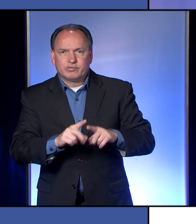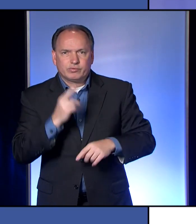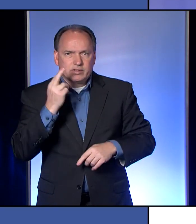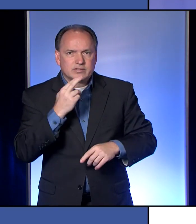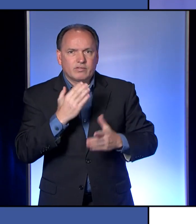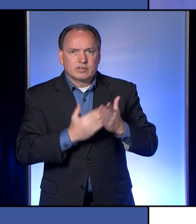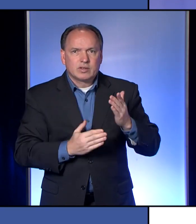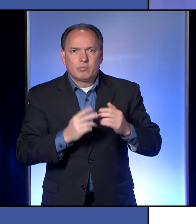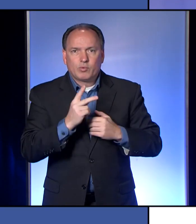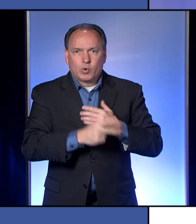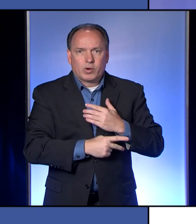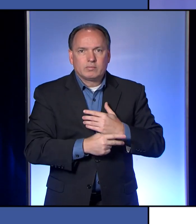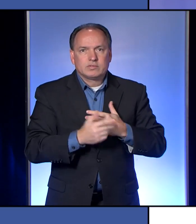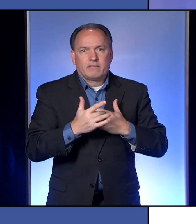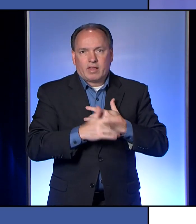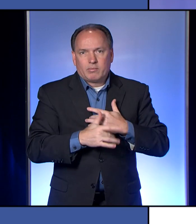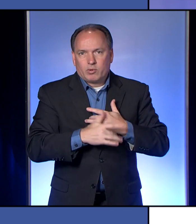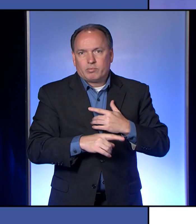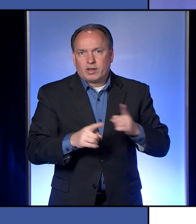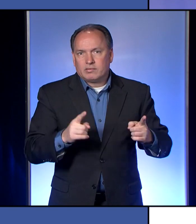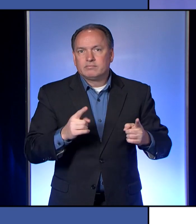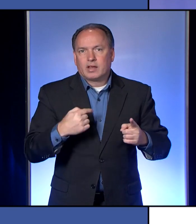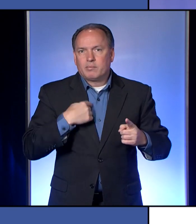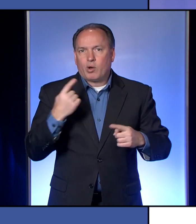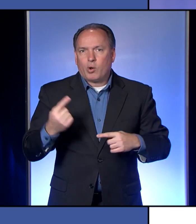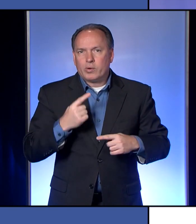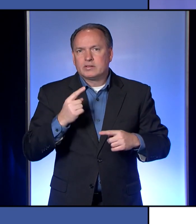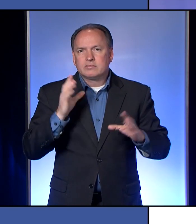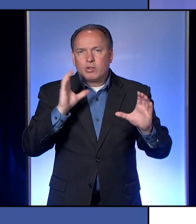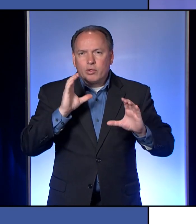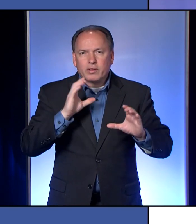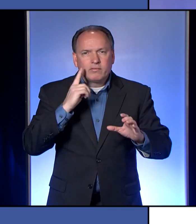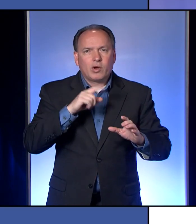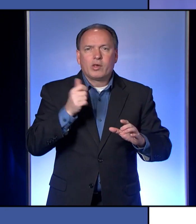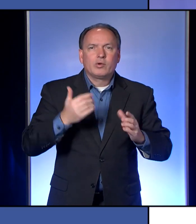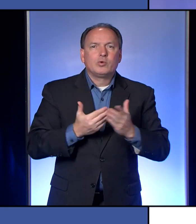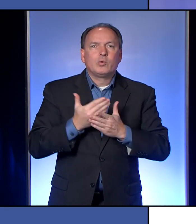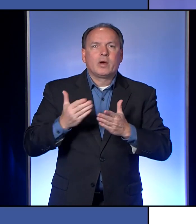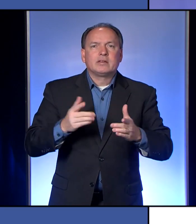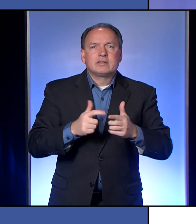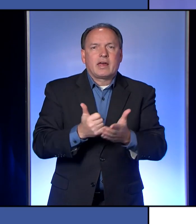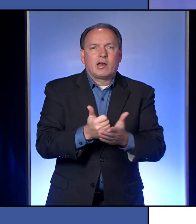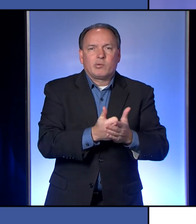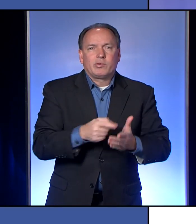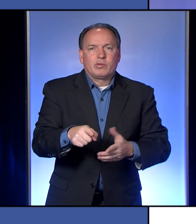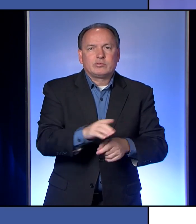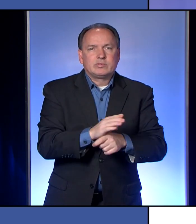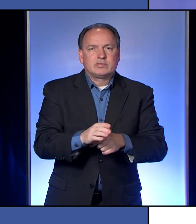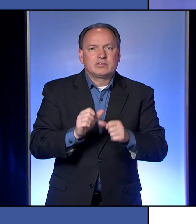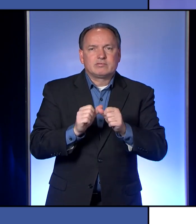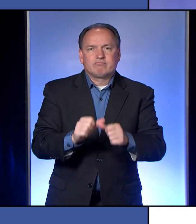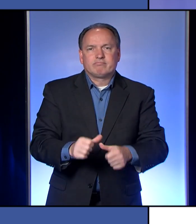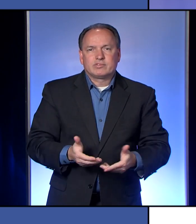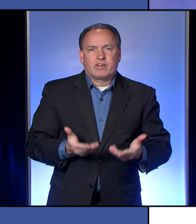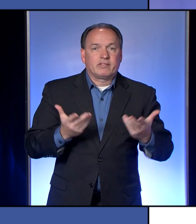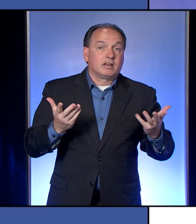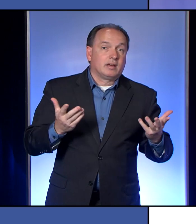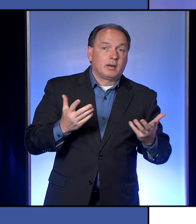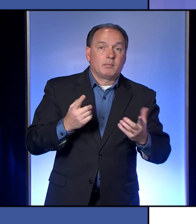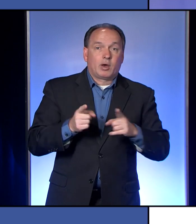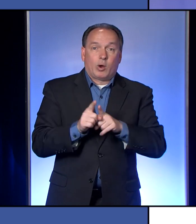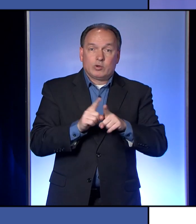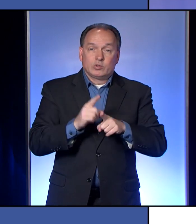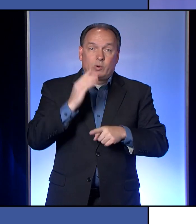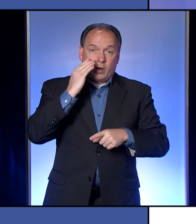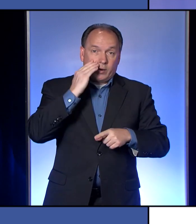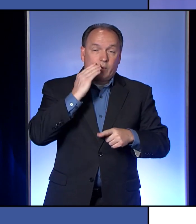programs that have been out there. And so I'm always looking, are there new ways that we can help these businesses survive? But I also know